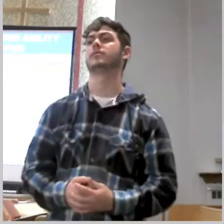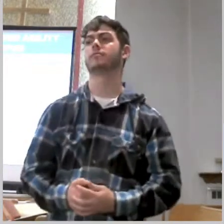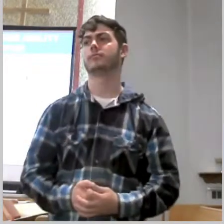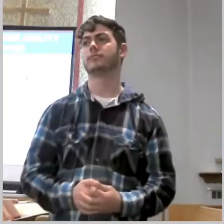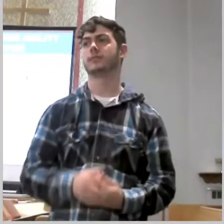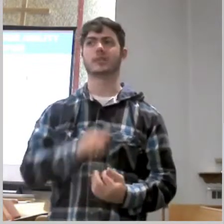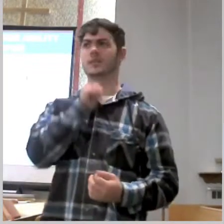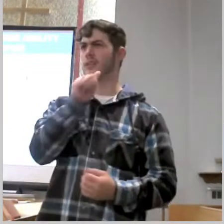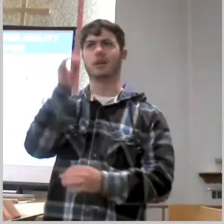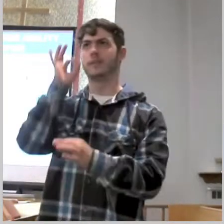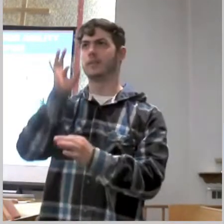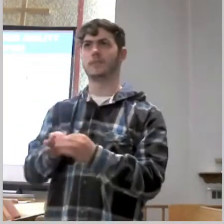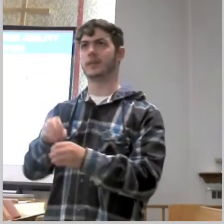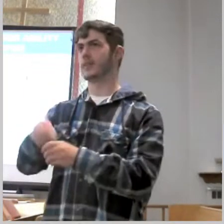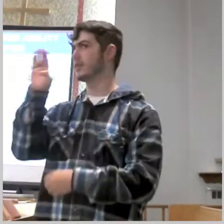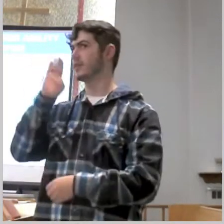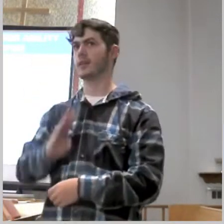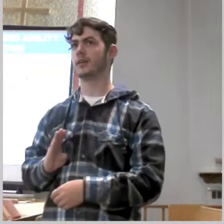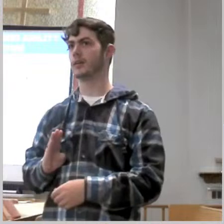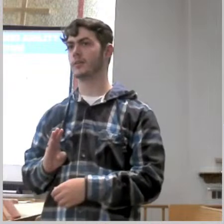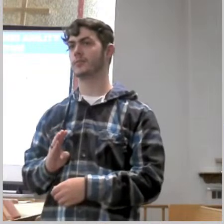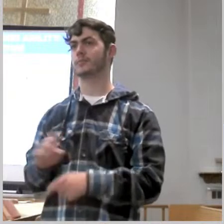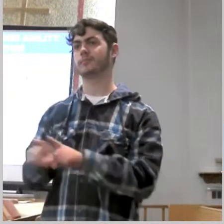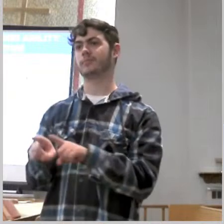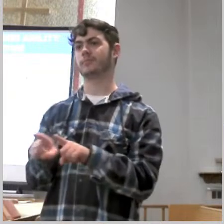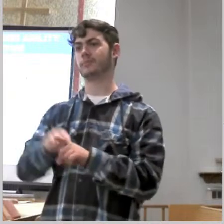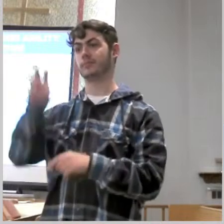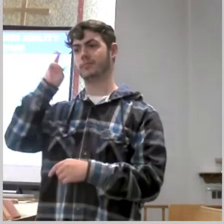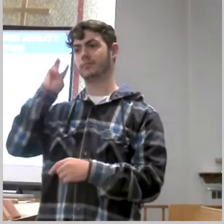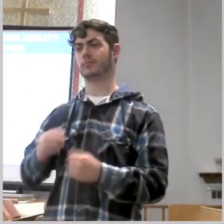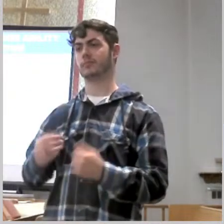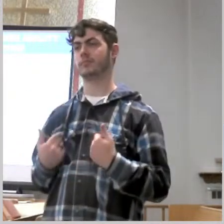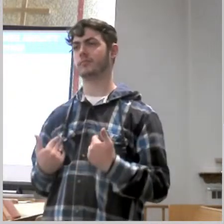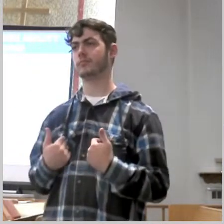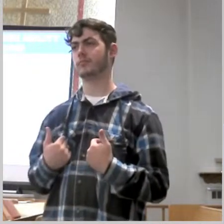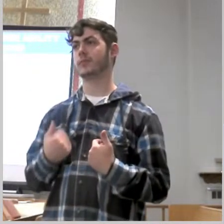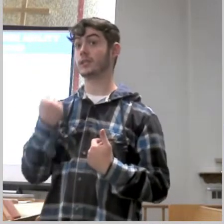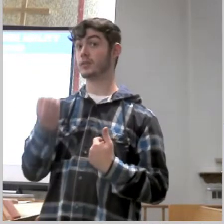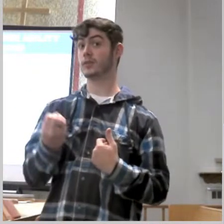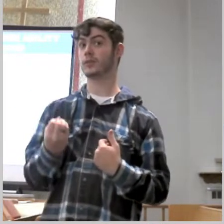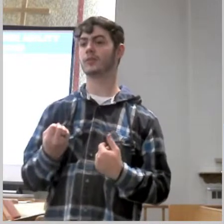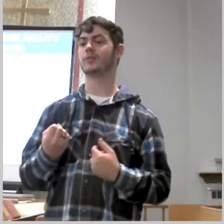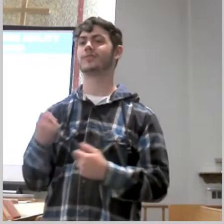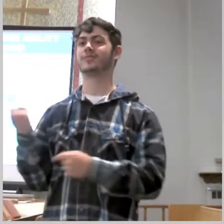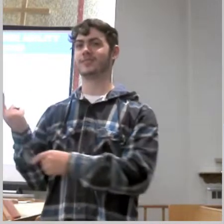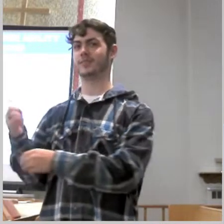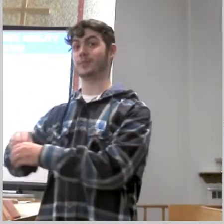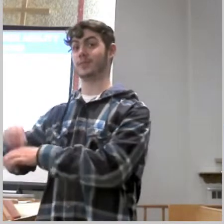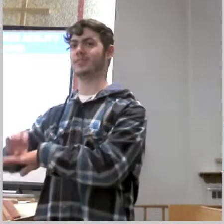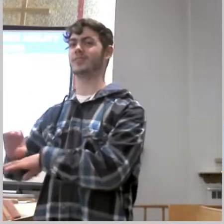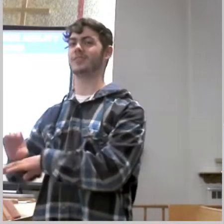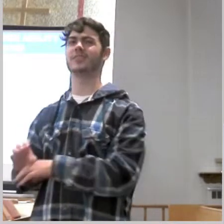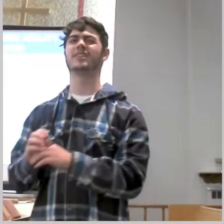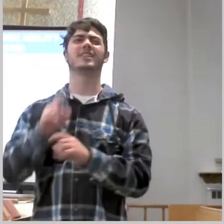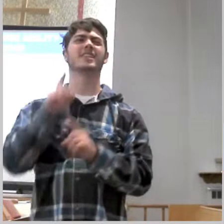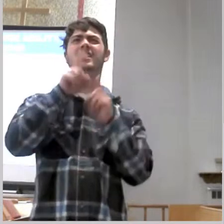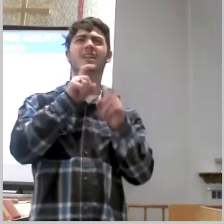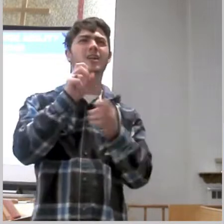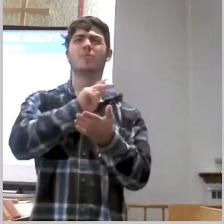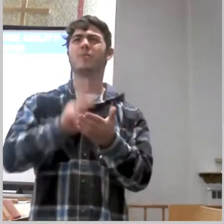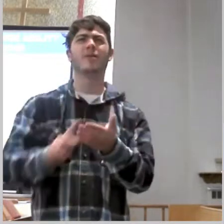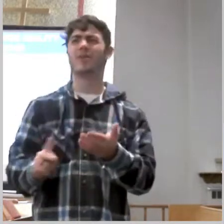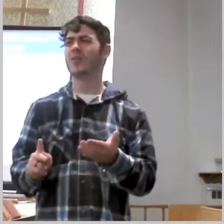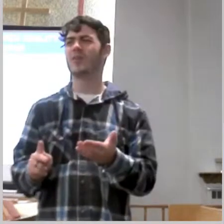of faith in God, as the poor widow had. So somebody reached out to Paul and says, no, Paul, you know, this is a